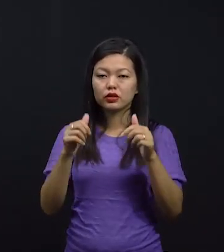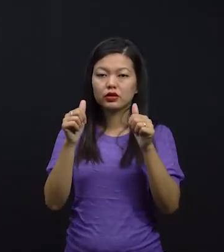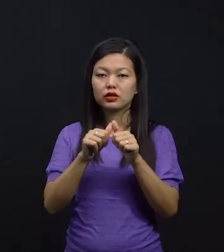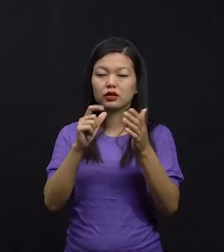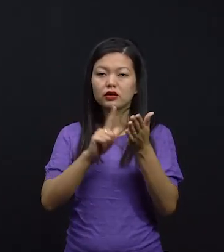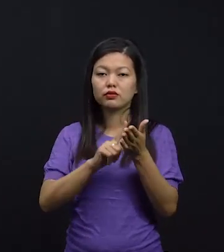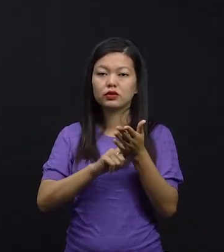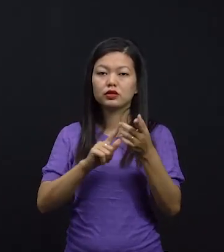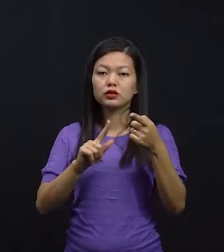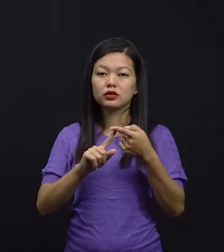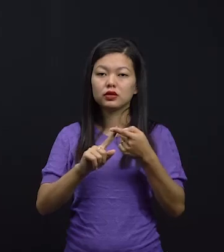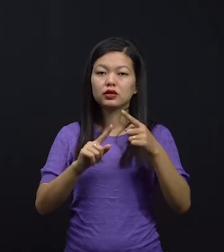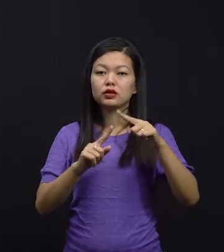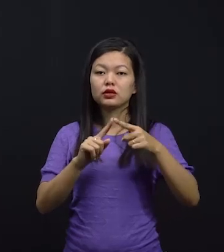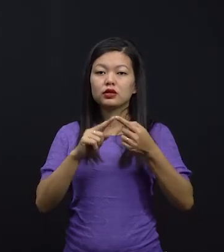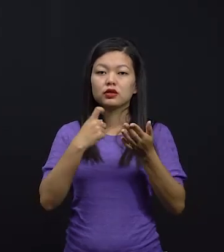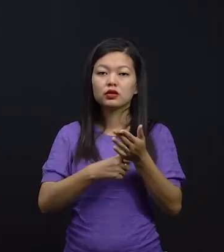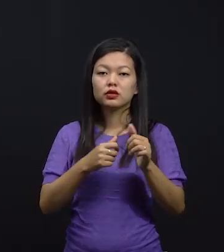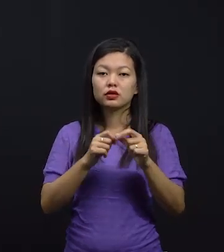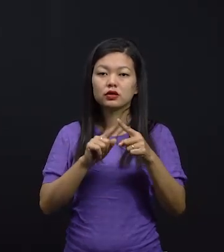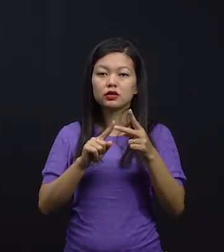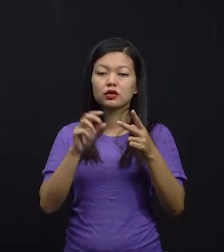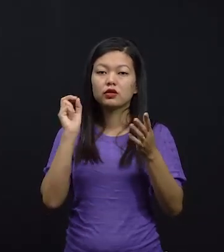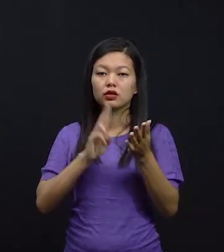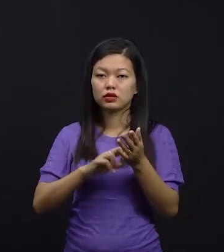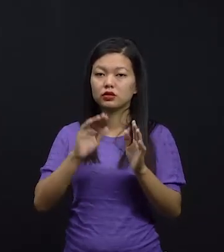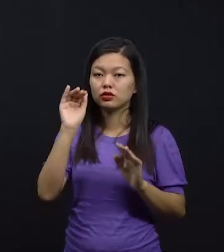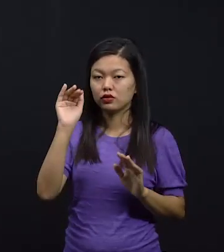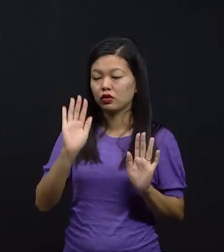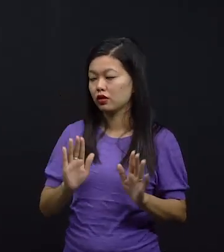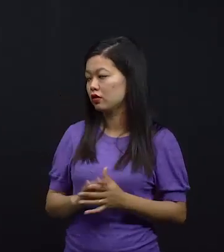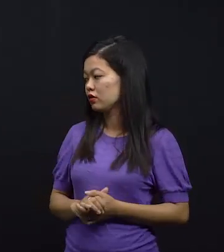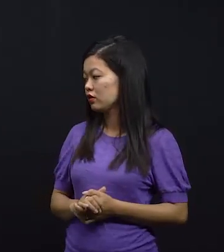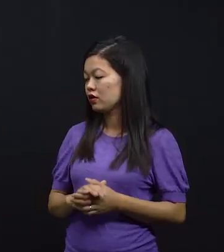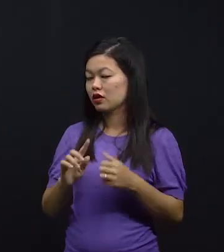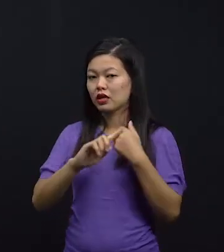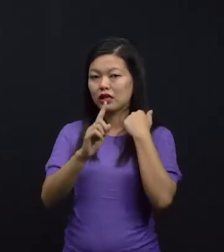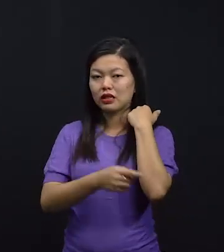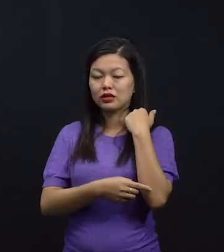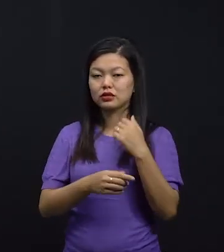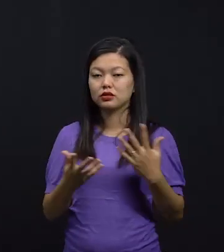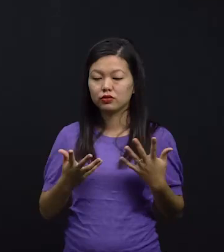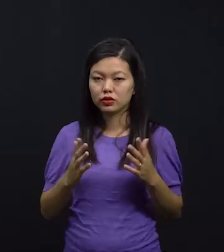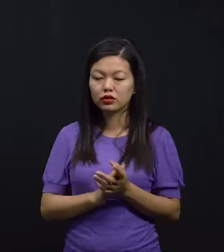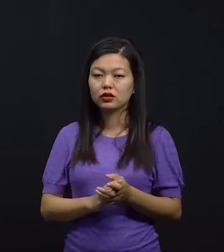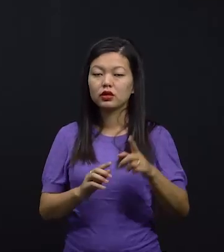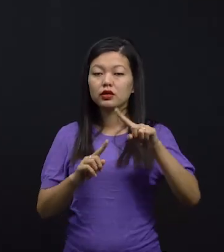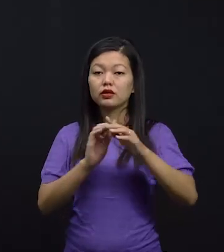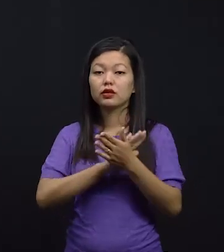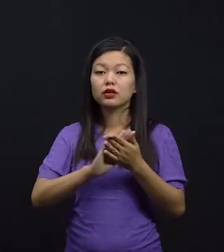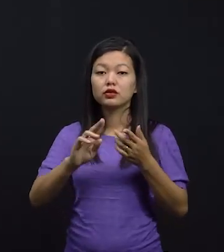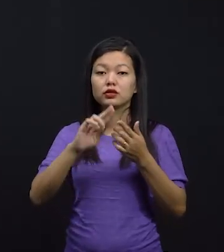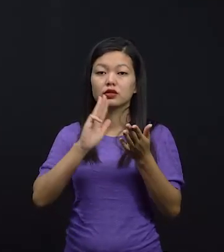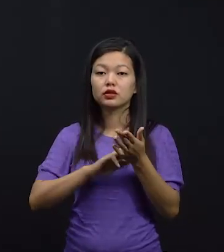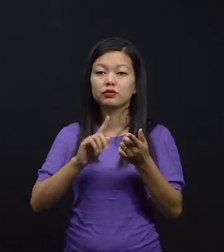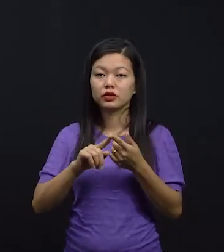the beauty of the poem. This is what we see. And the last thing that I want to discuss is the theme of the poem. I've touched that a little